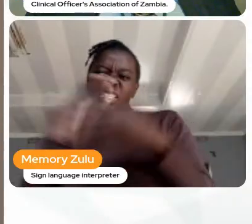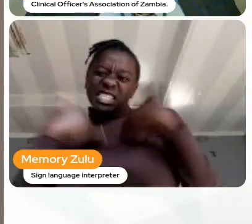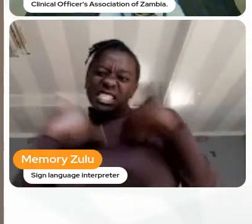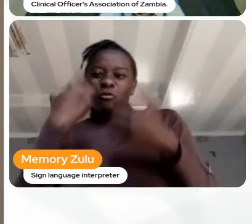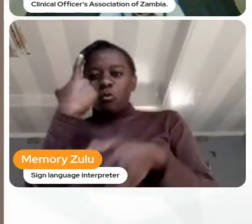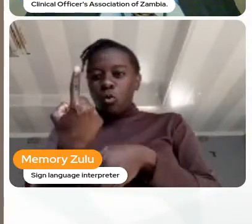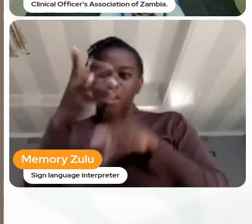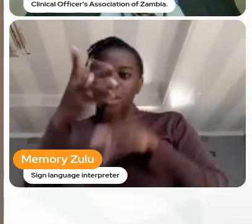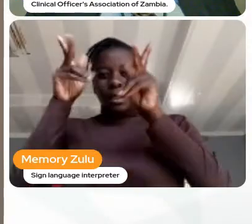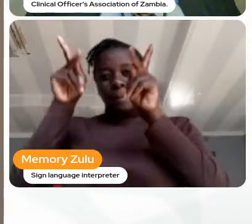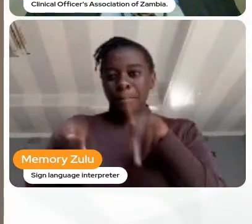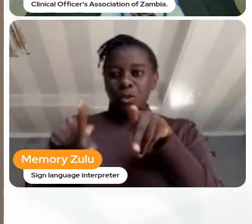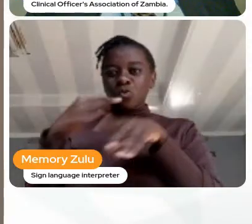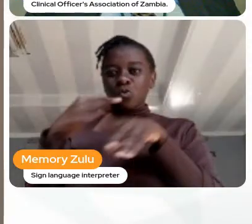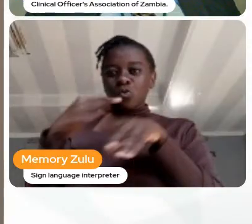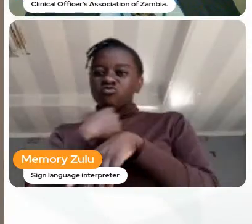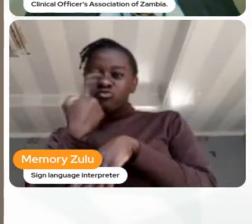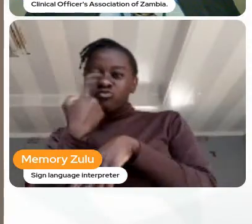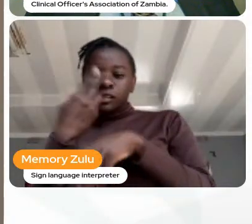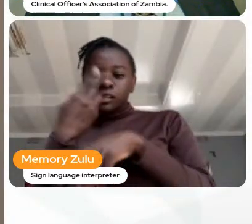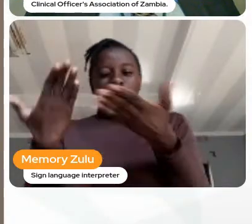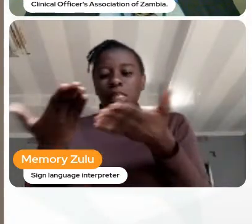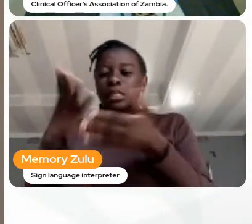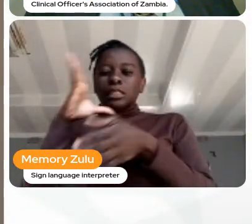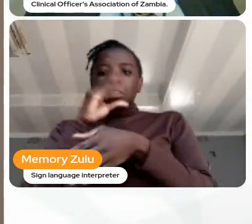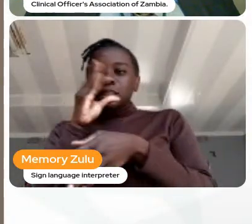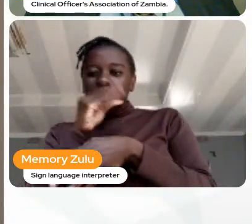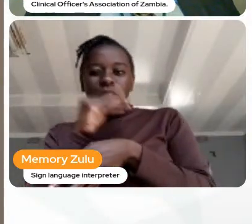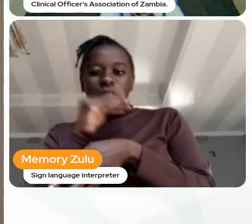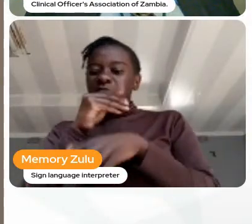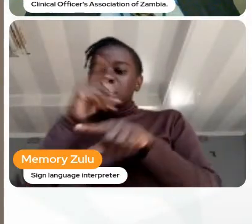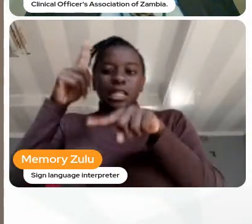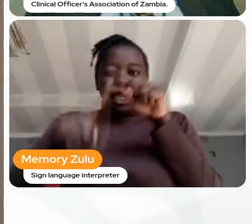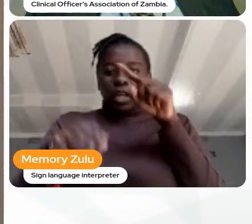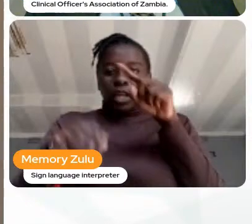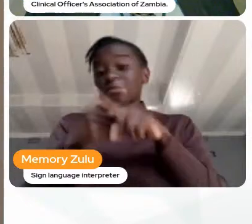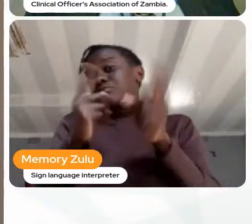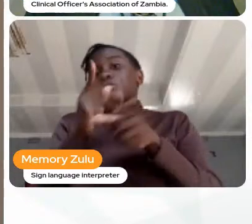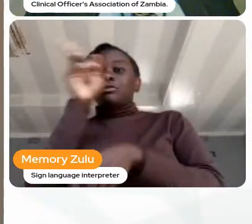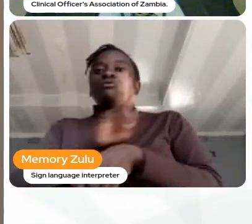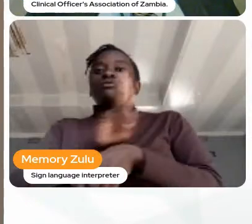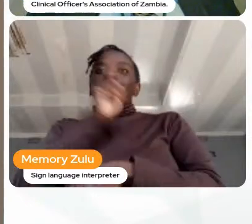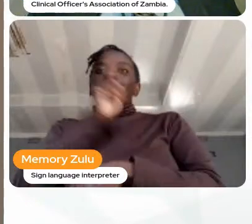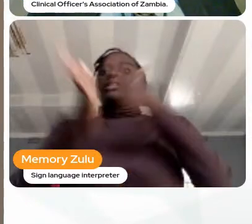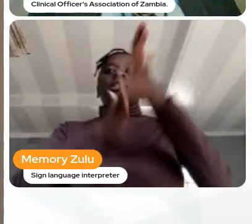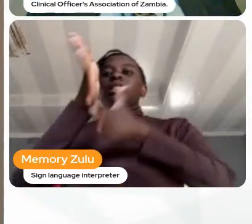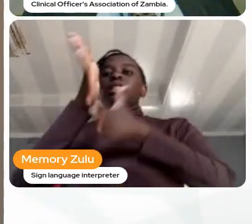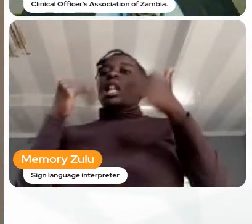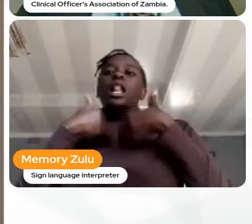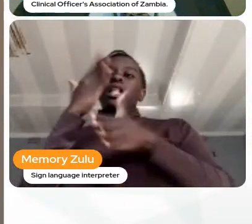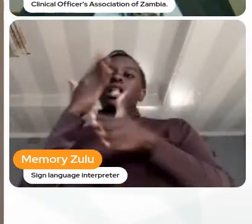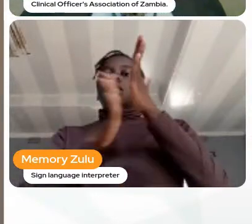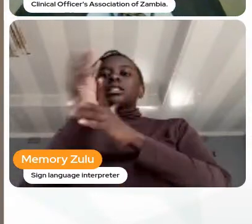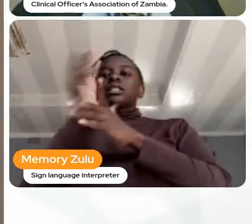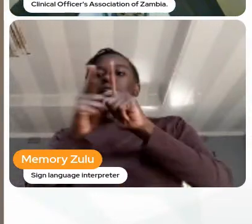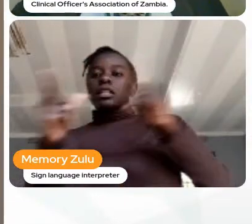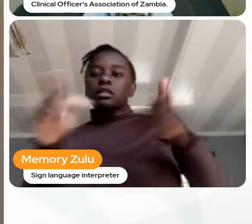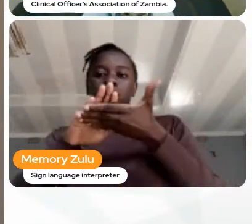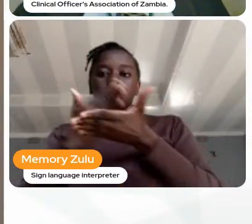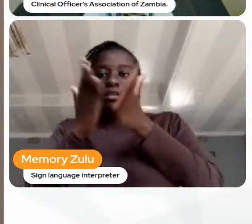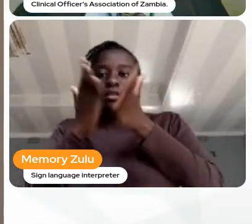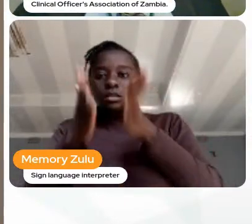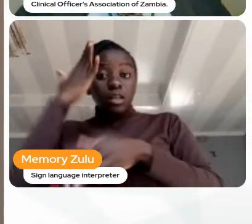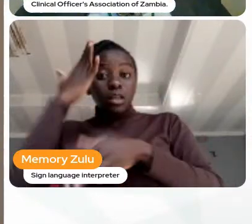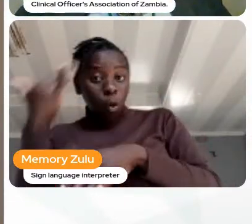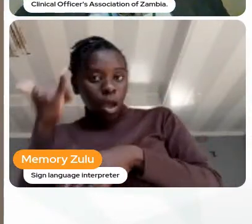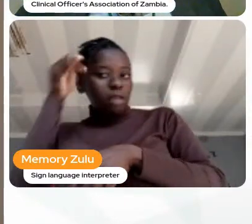just ensure that this show is inclusive to each and every particular person who's watching or maybe listening. And for